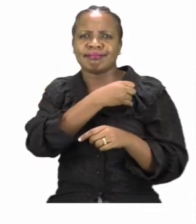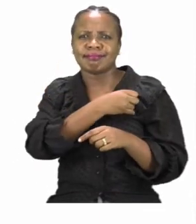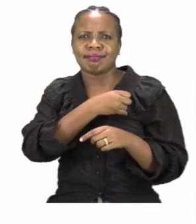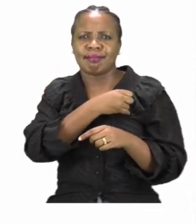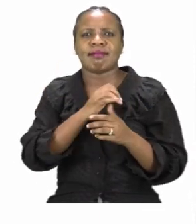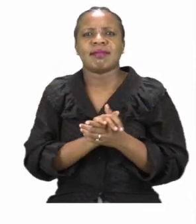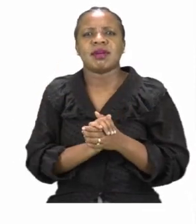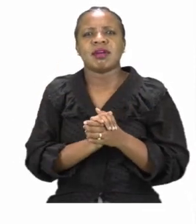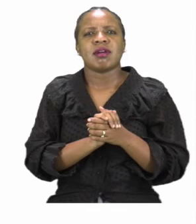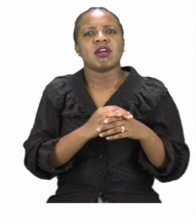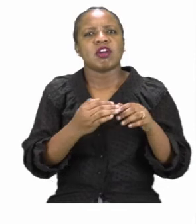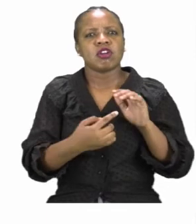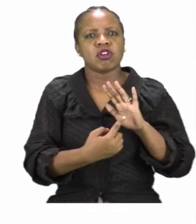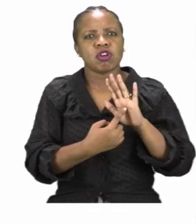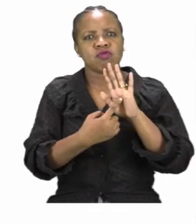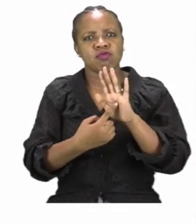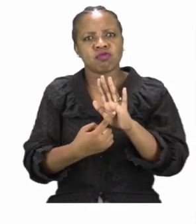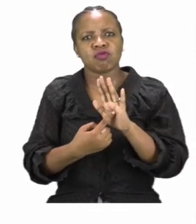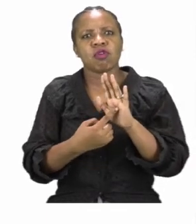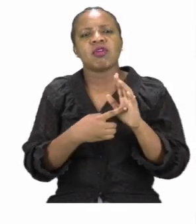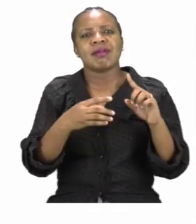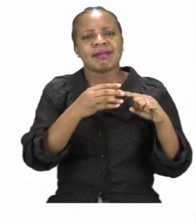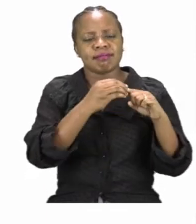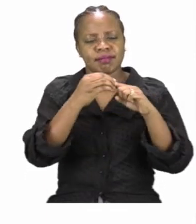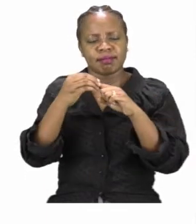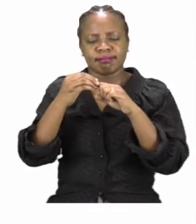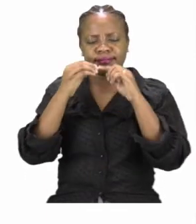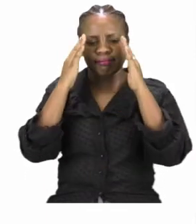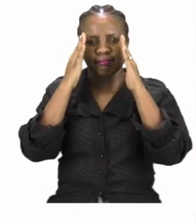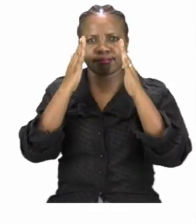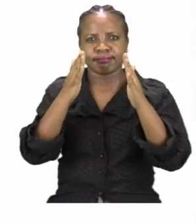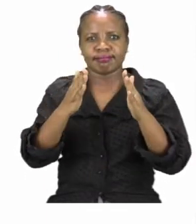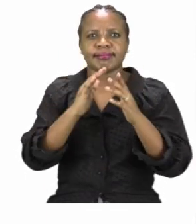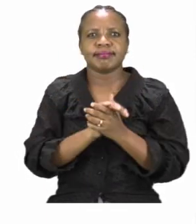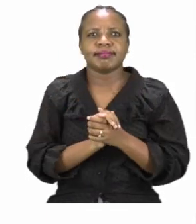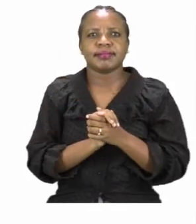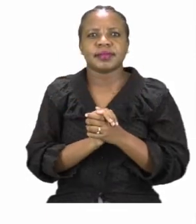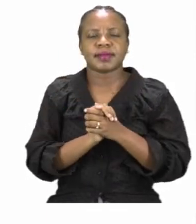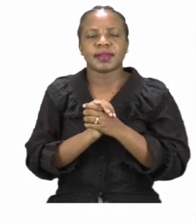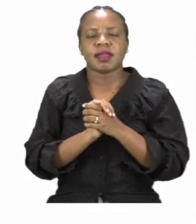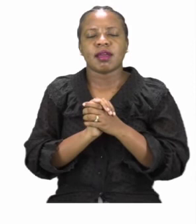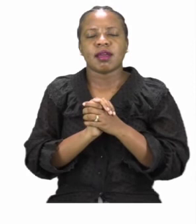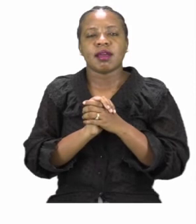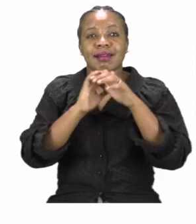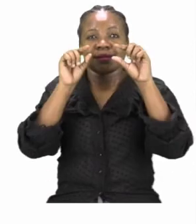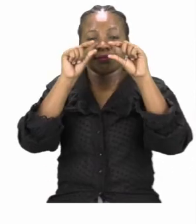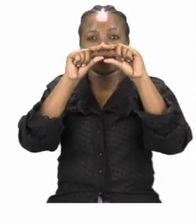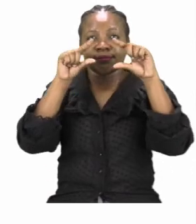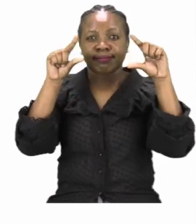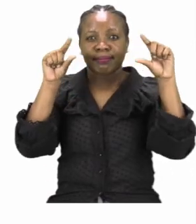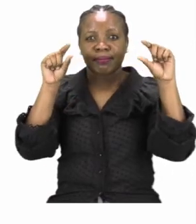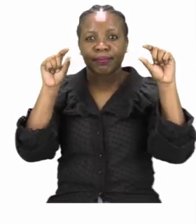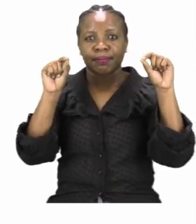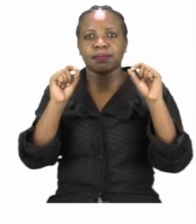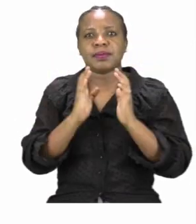tenacity. The headband refers to our traditions and the diamond shape of